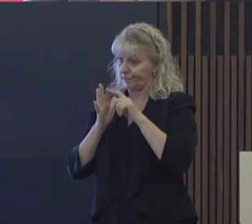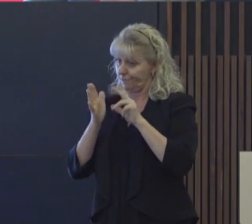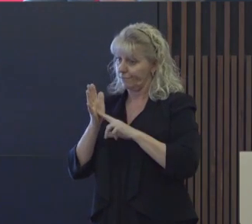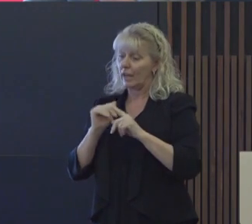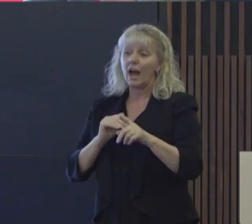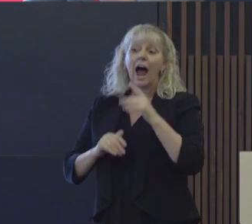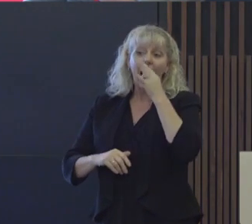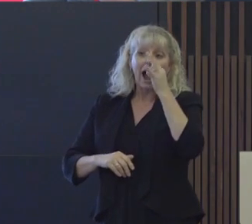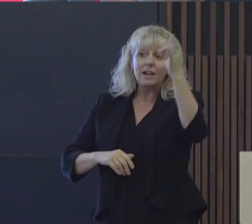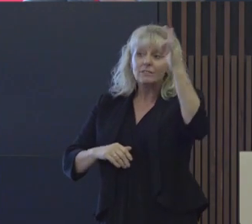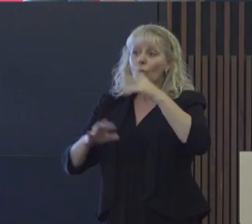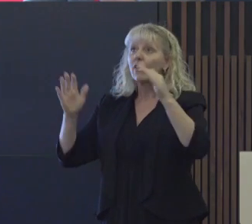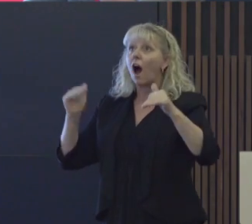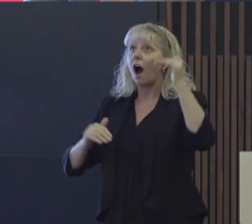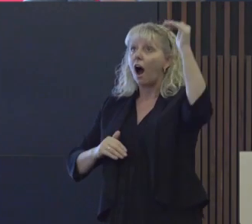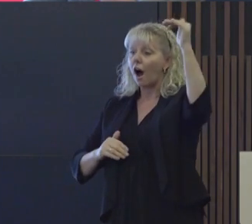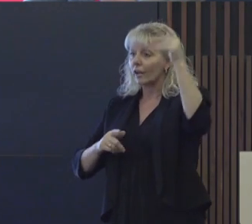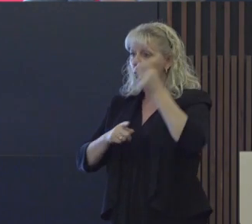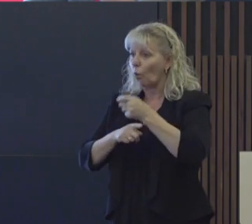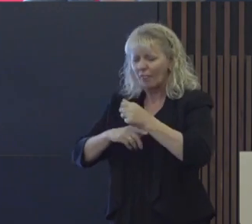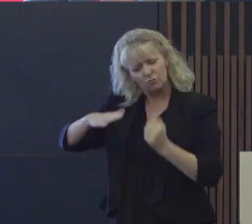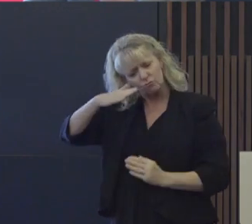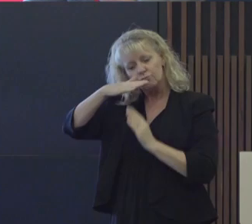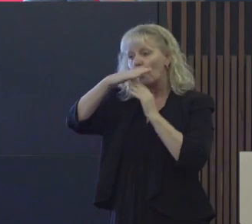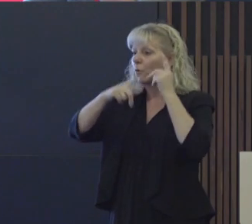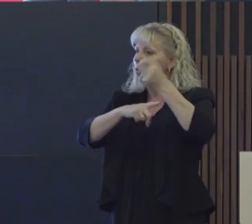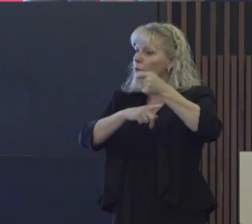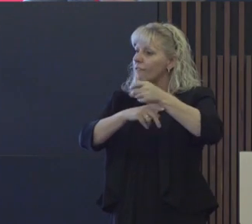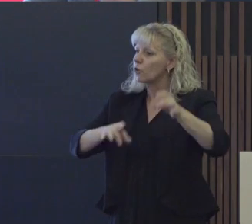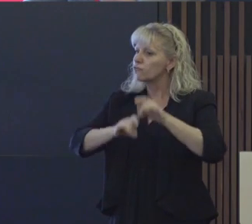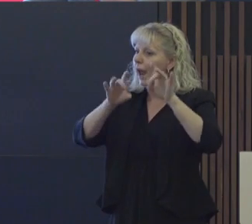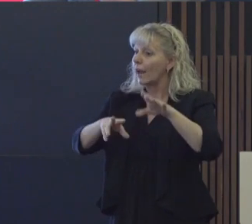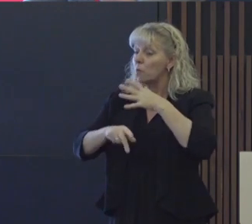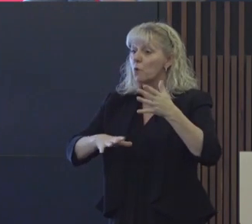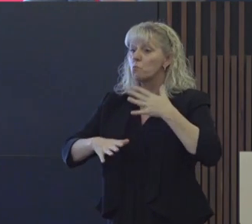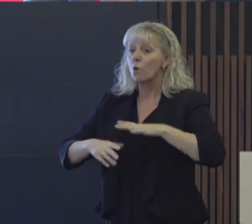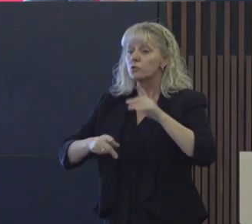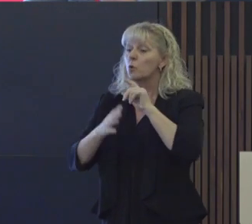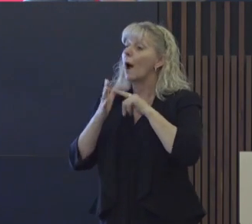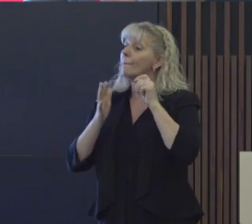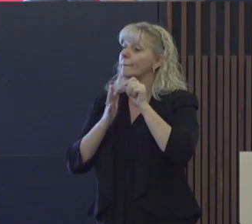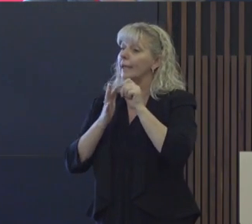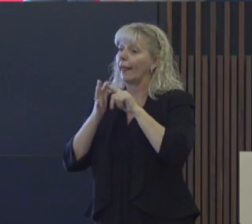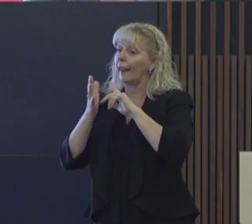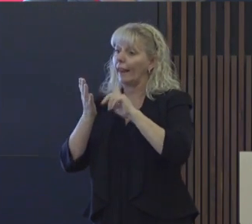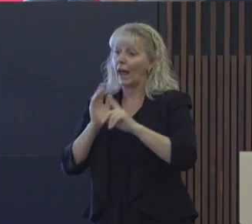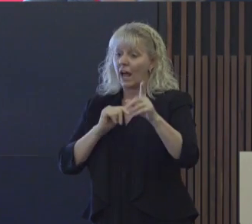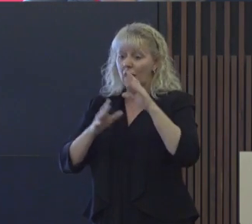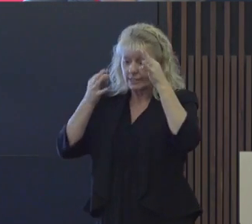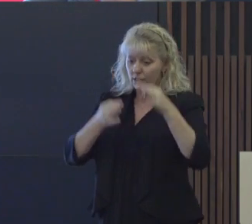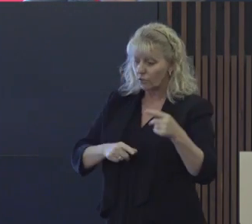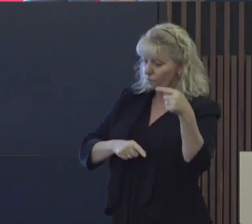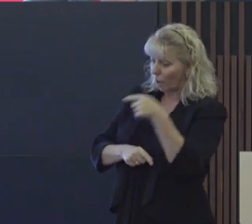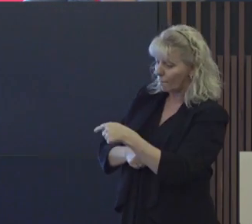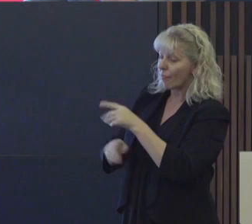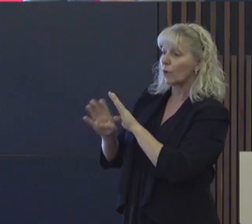sought leave to the High Court, so the top court of Australia, to say, we want to be able to appeal the decision of the Court of